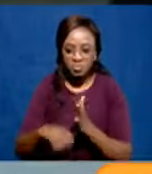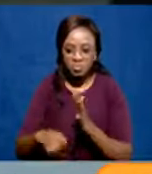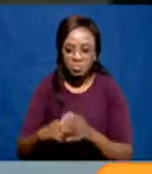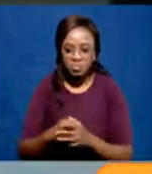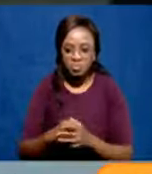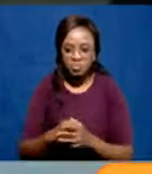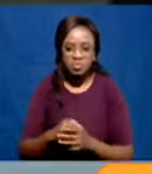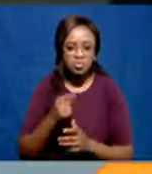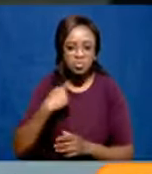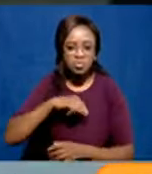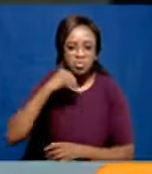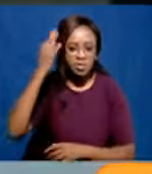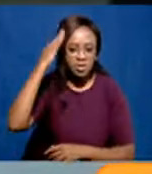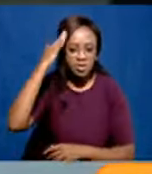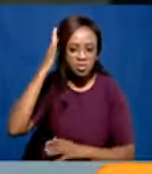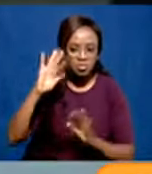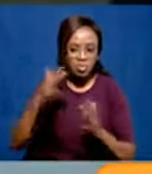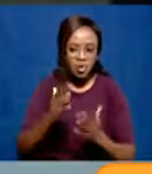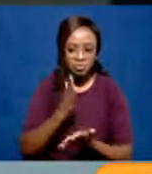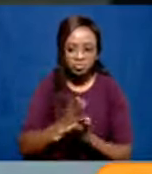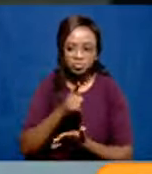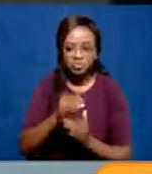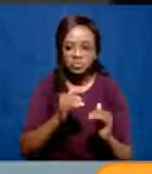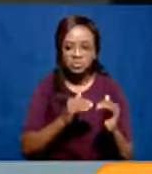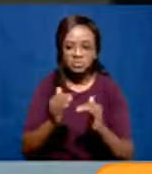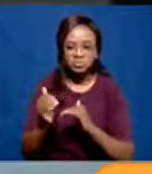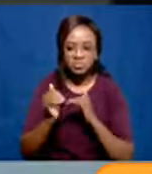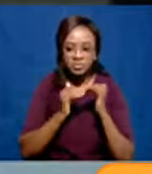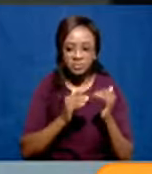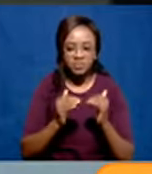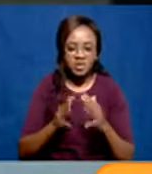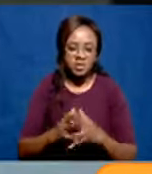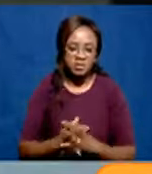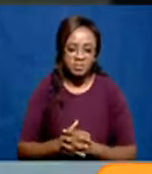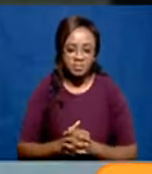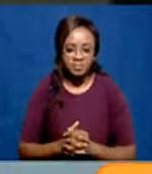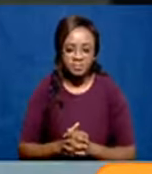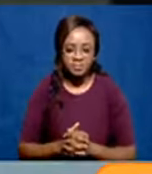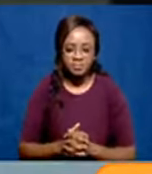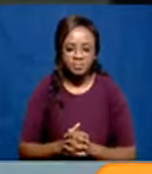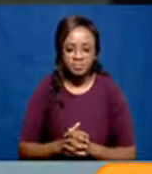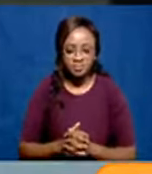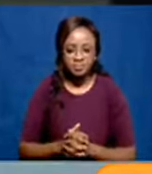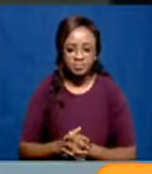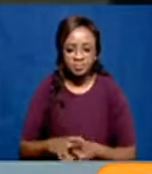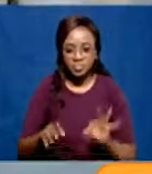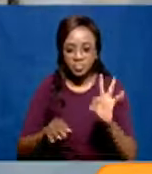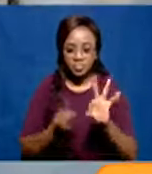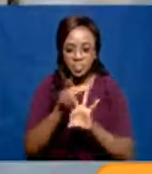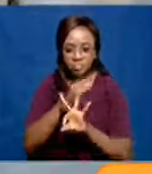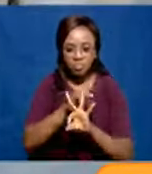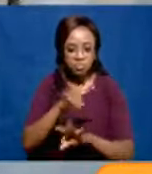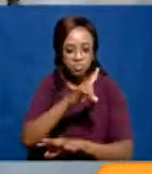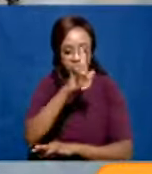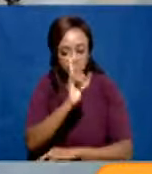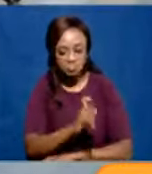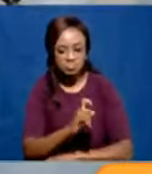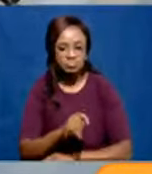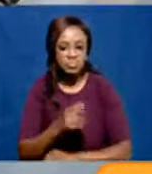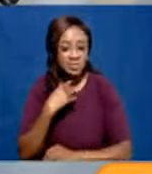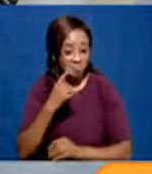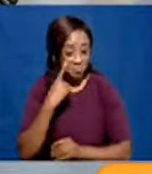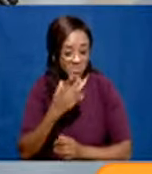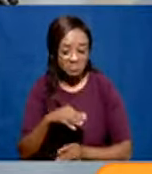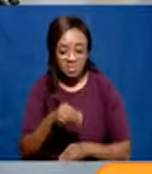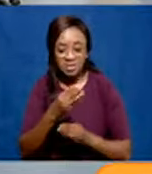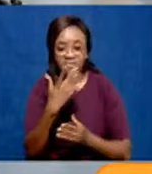How sure are we it's going to be fair to the citizens? Okay. Yes. Those are three questions for you. That's why I give you the paper so that you can write